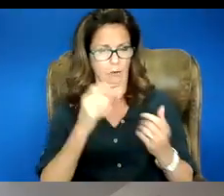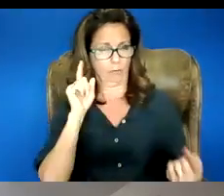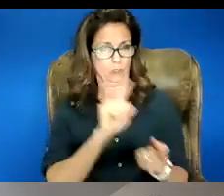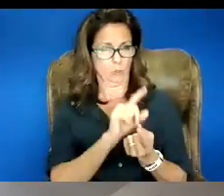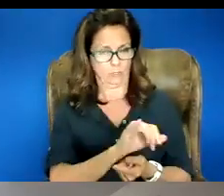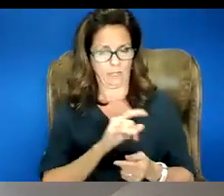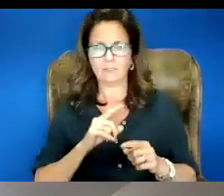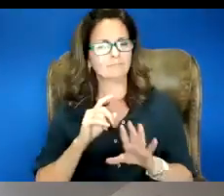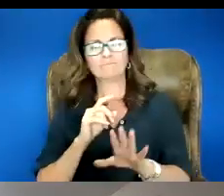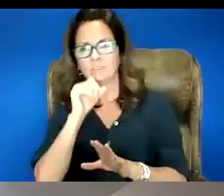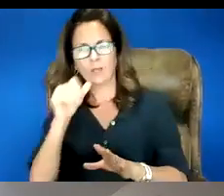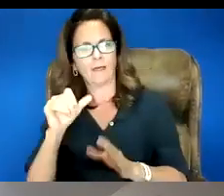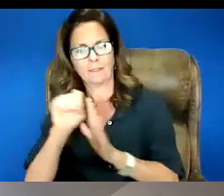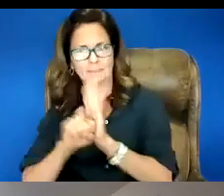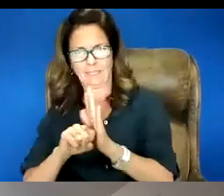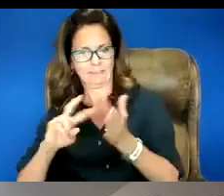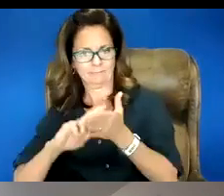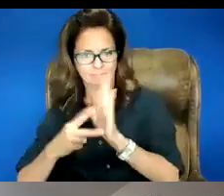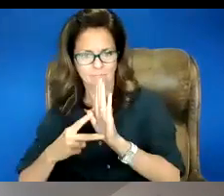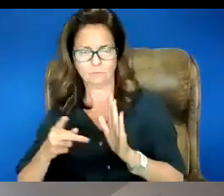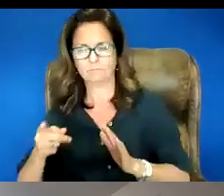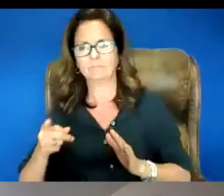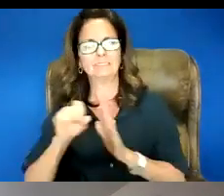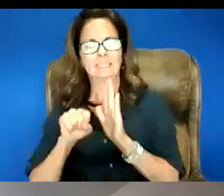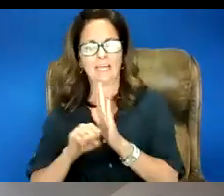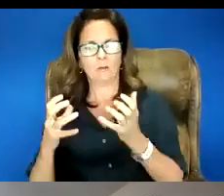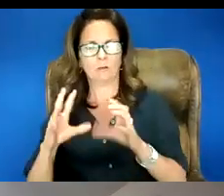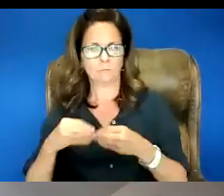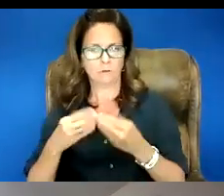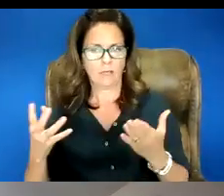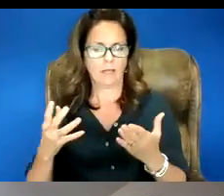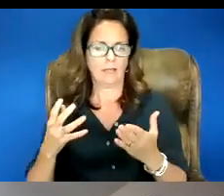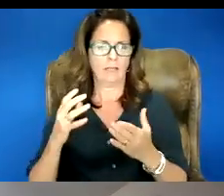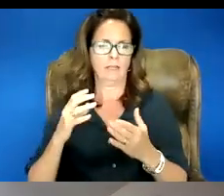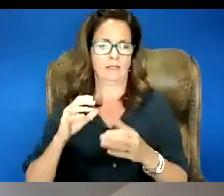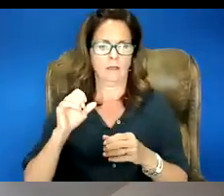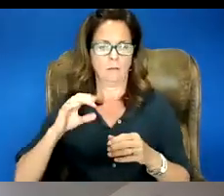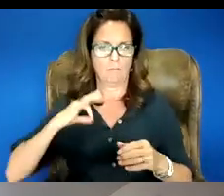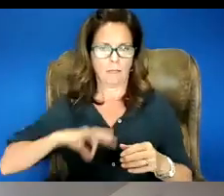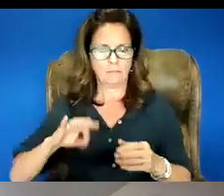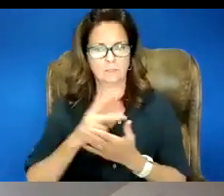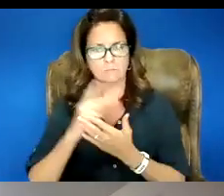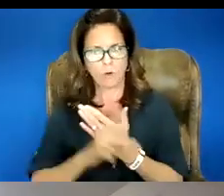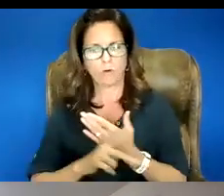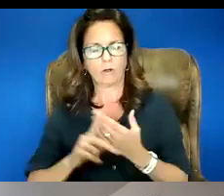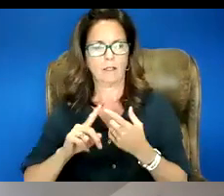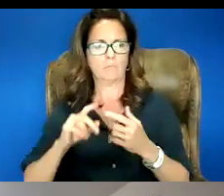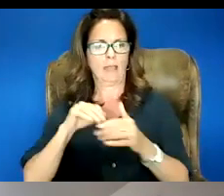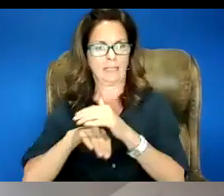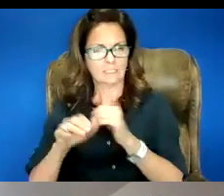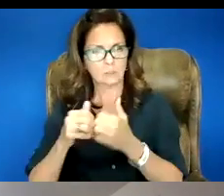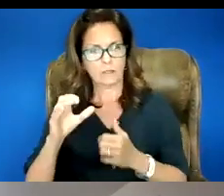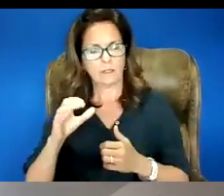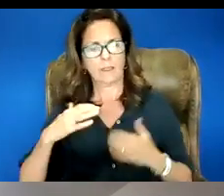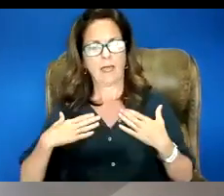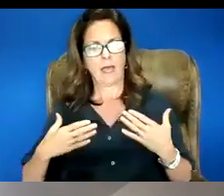an excellent employee benefits program with access to healthcare and ways to help you to improve your